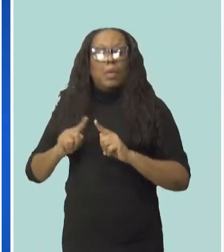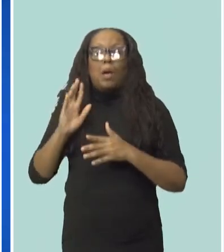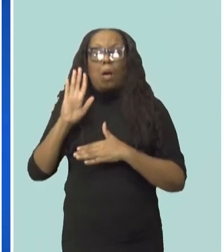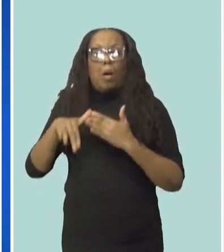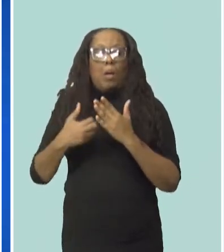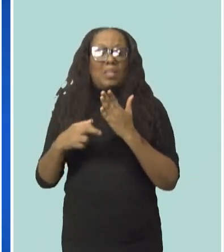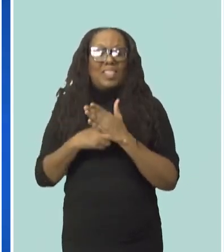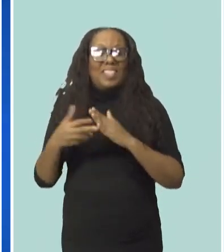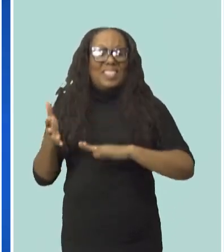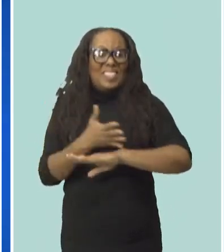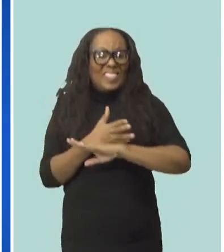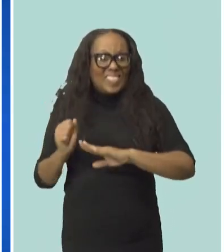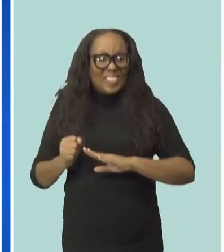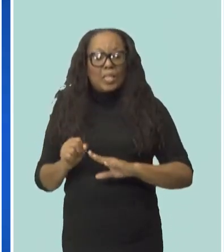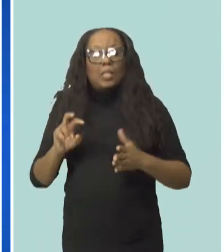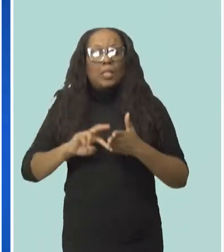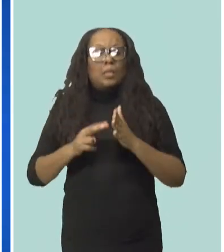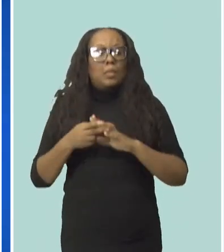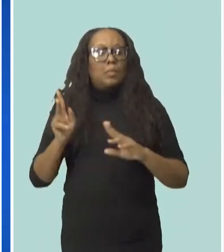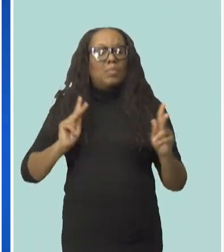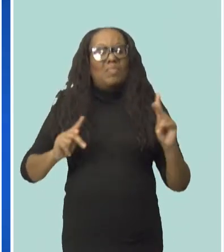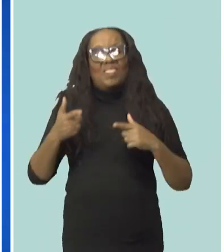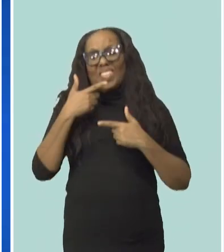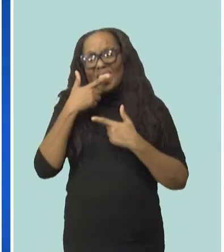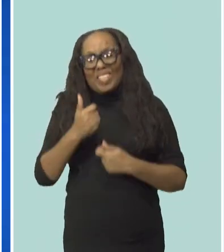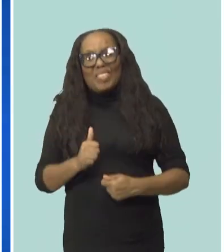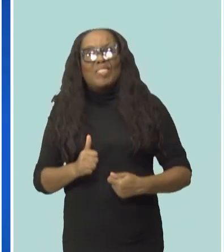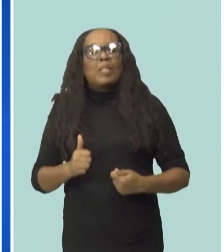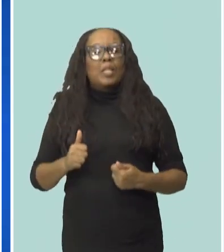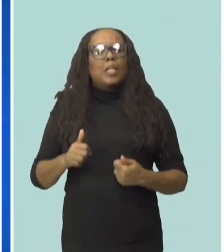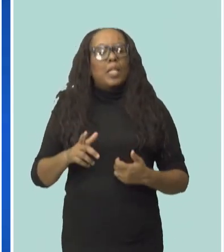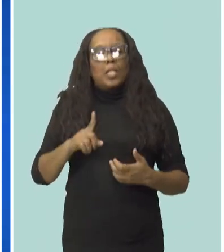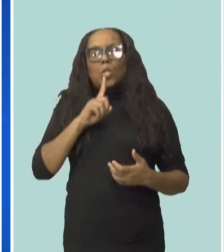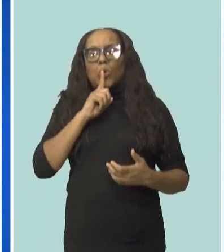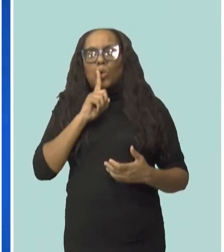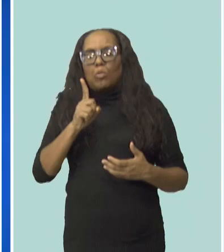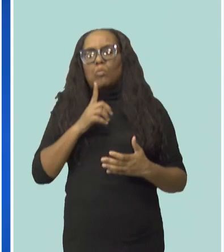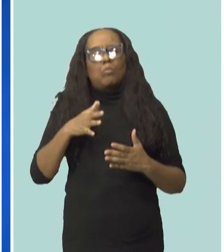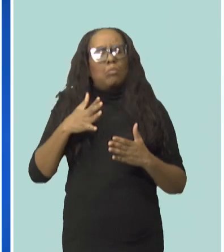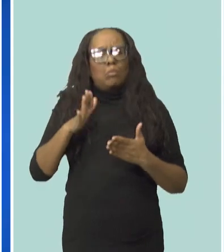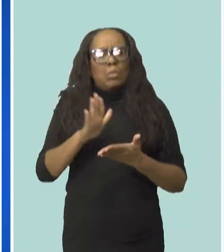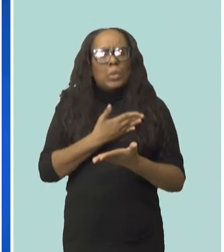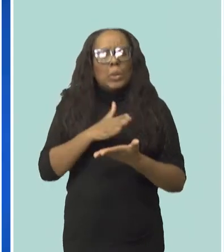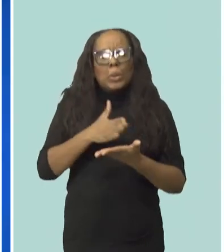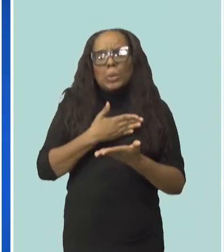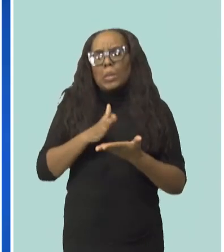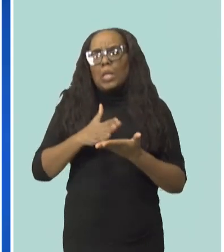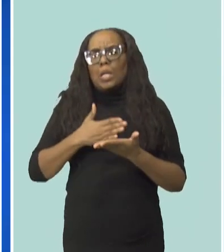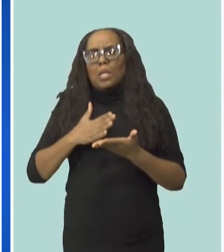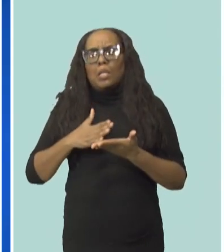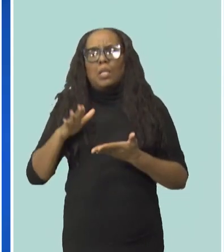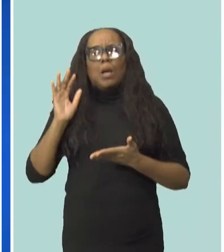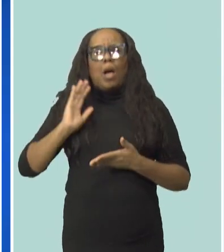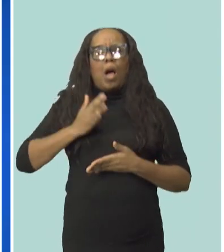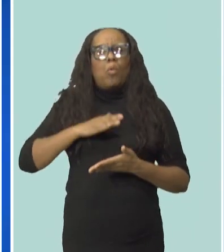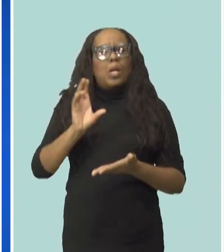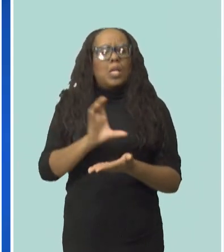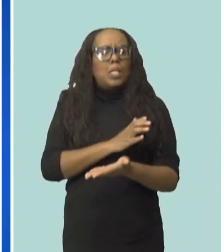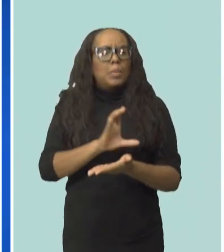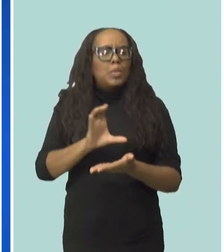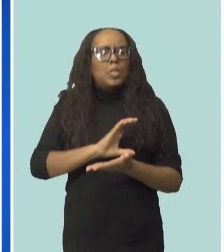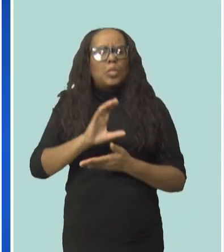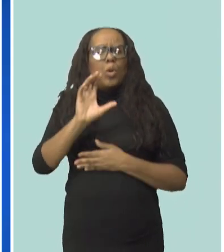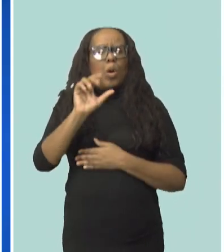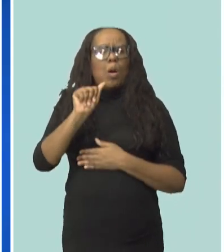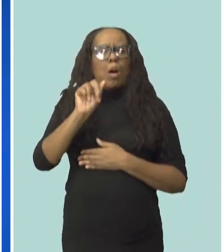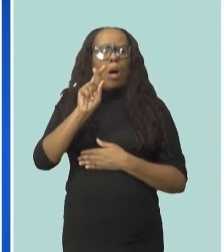still heavy interest across the island and beyond for the social commentary art form. It is how we kind of